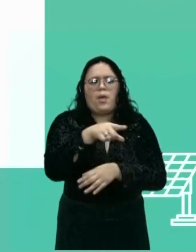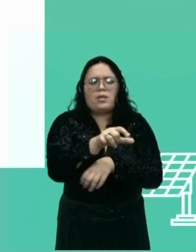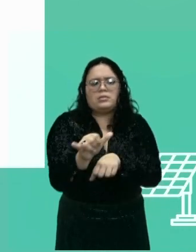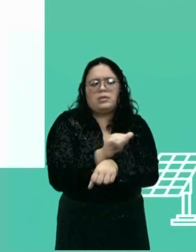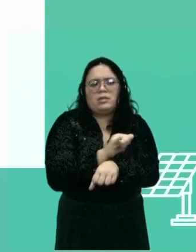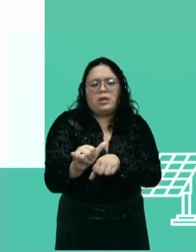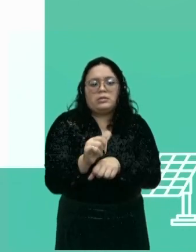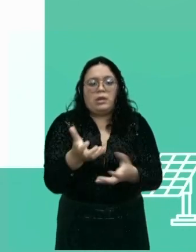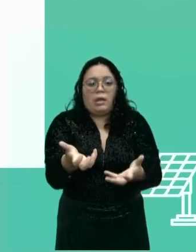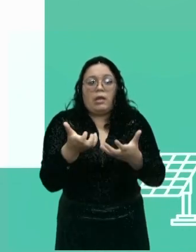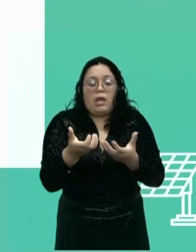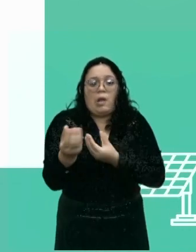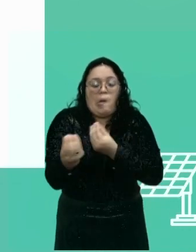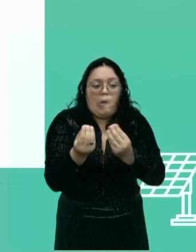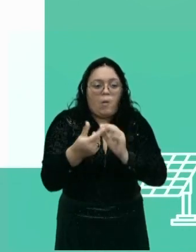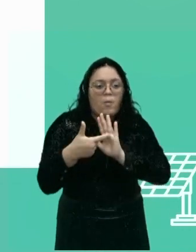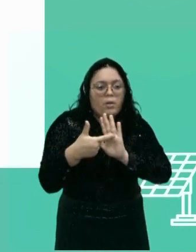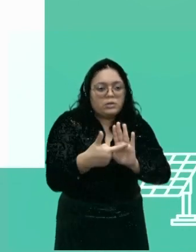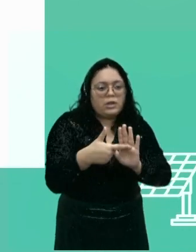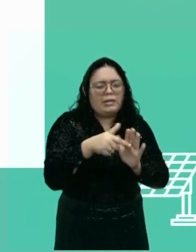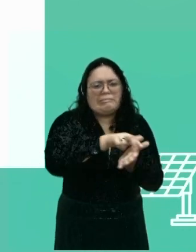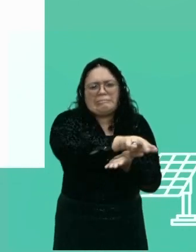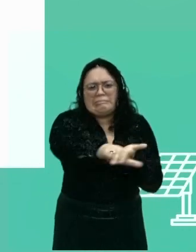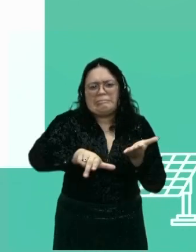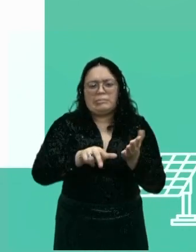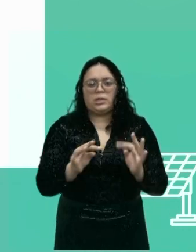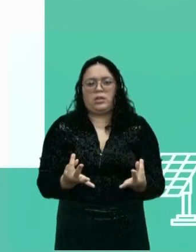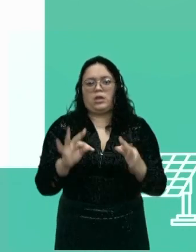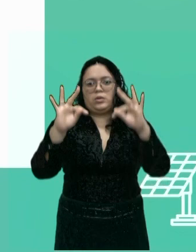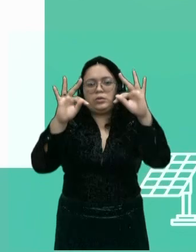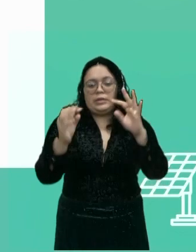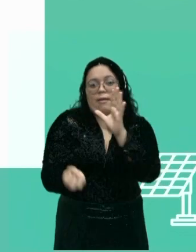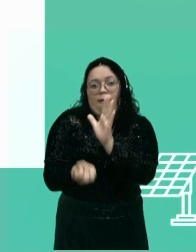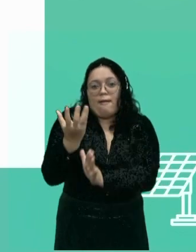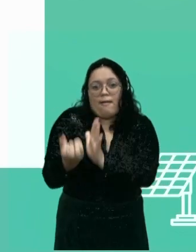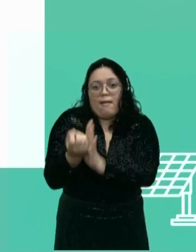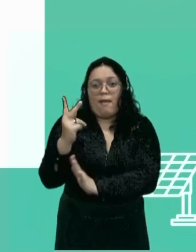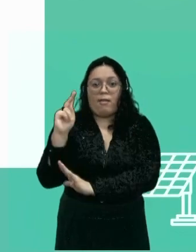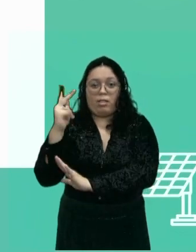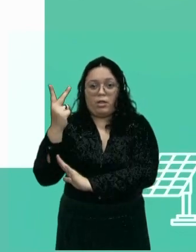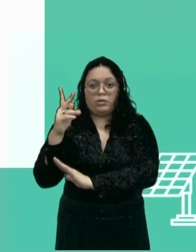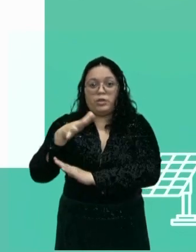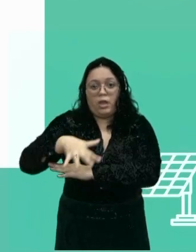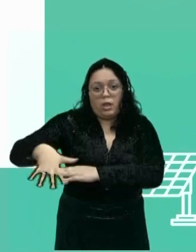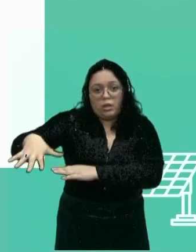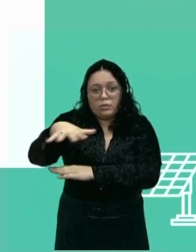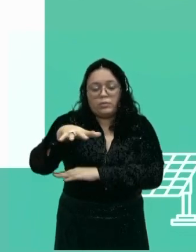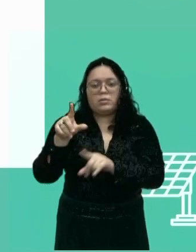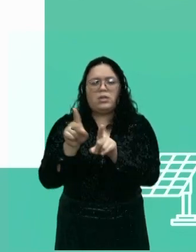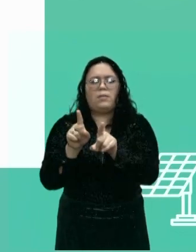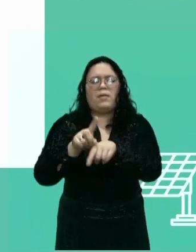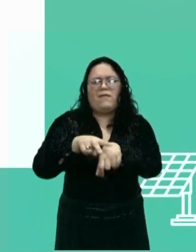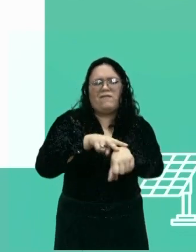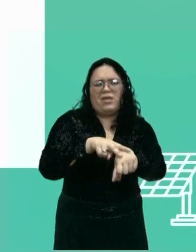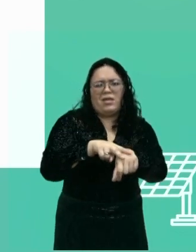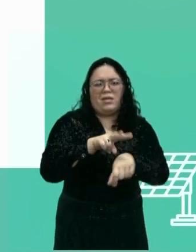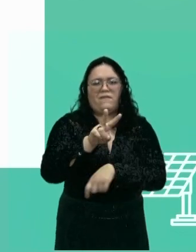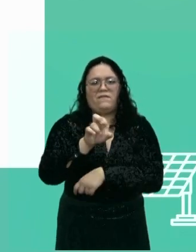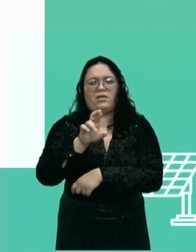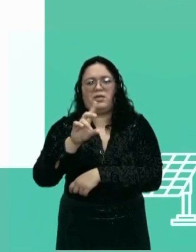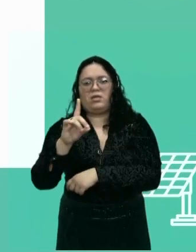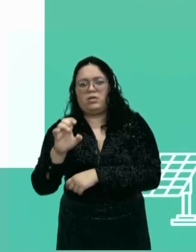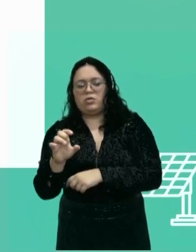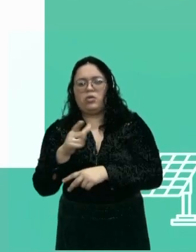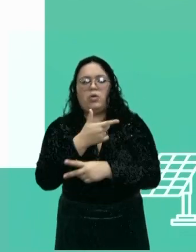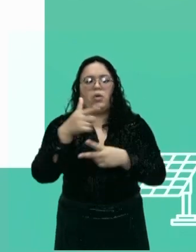supporting multiple technologies for hydrogen production, including green, or also electrolytic hydrogen, as we call it, and blue or